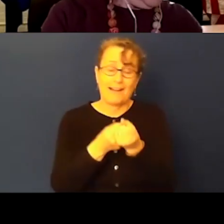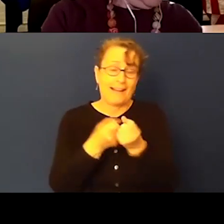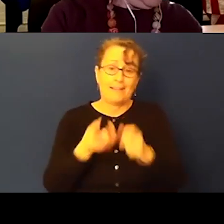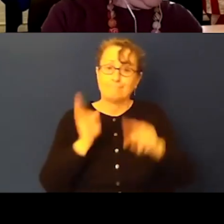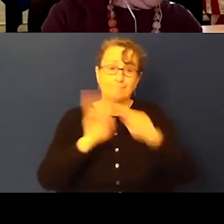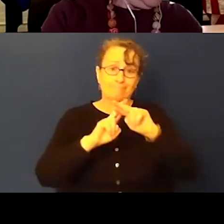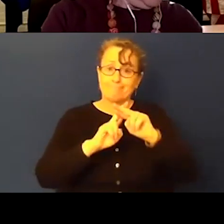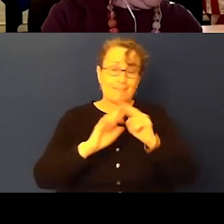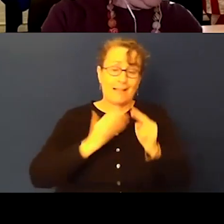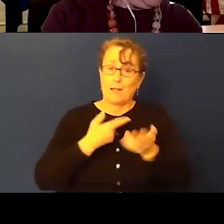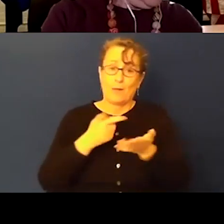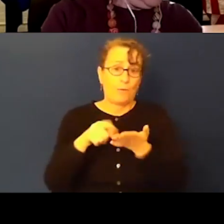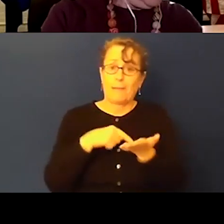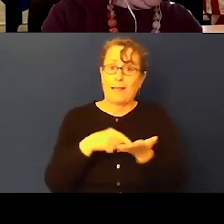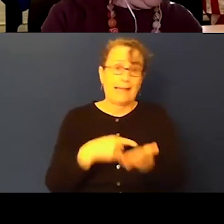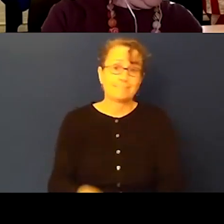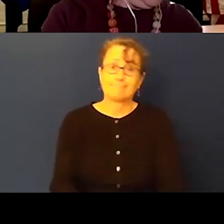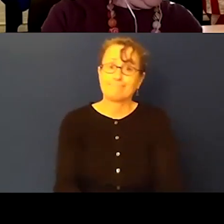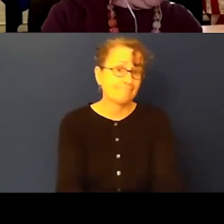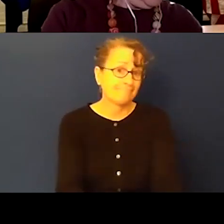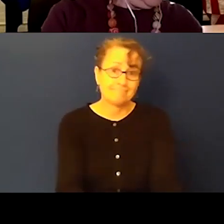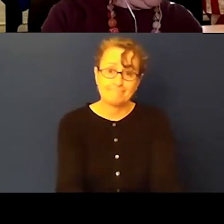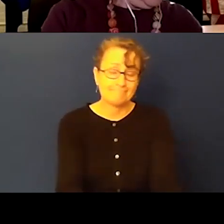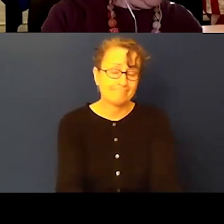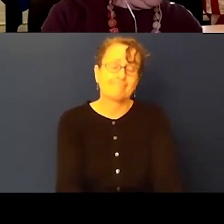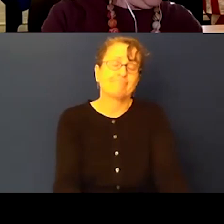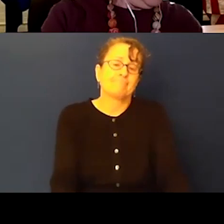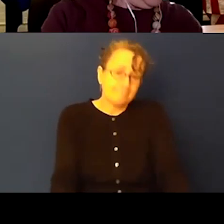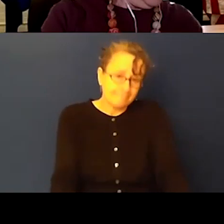we received as board members.